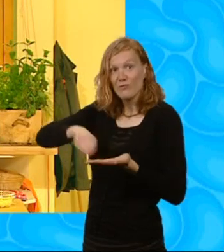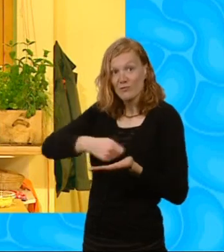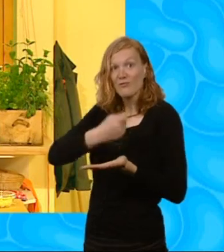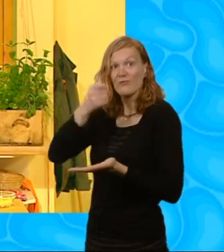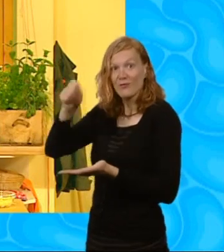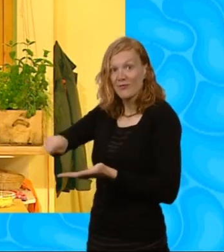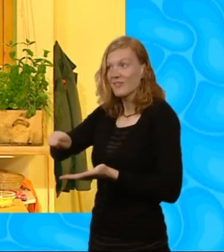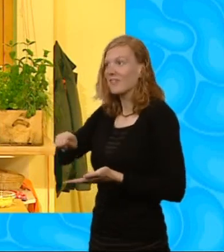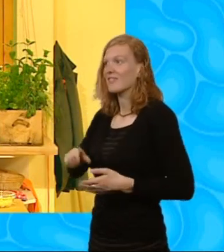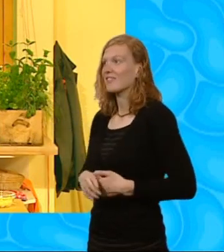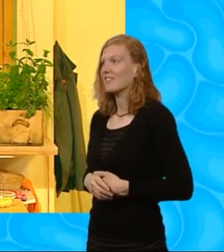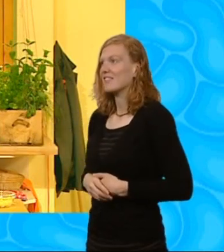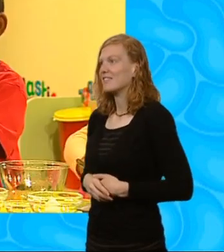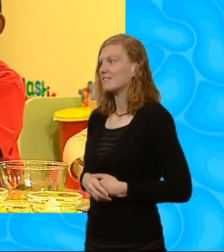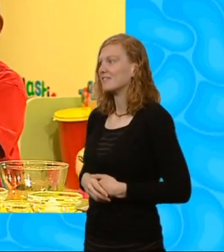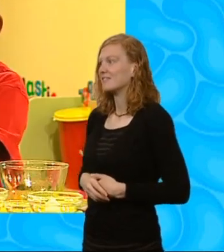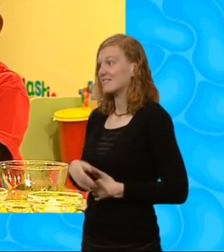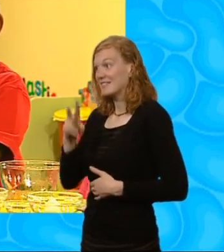Who's looking forward to eating their cheesy chicken?